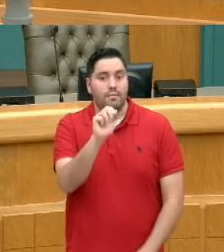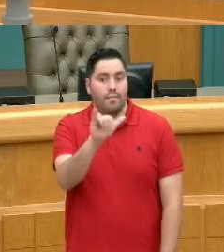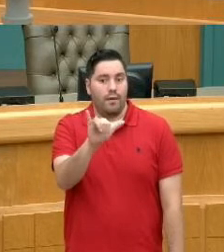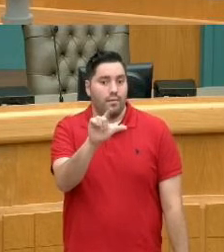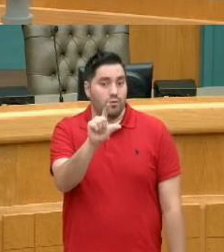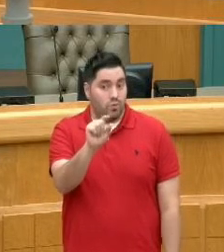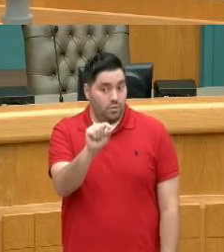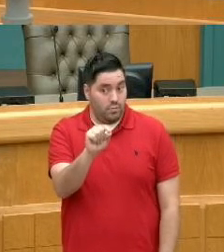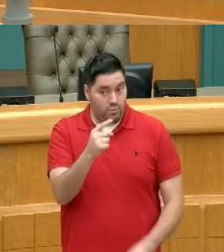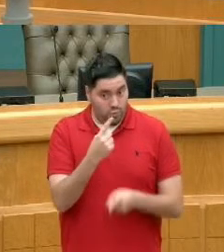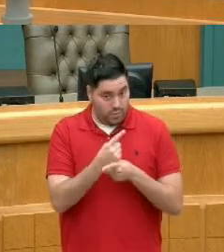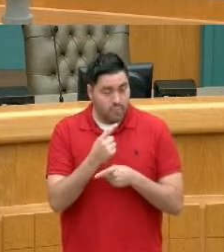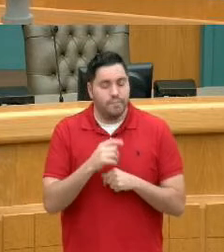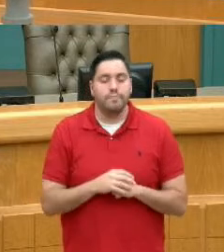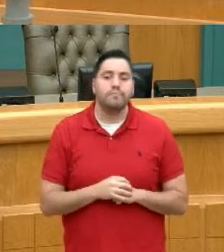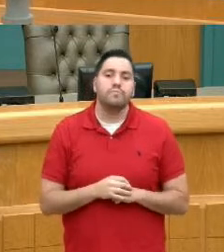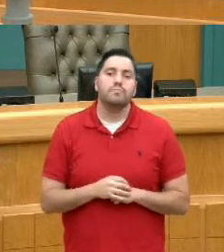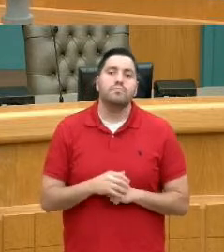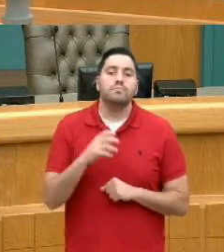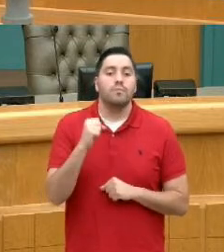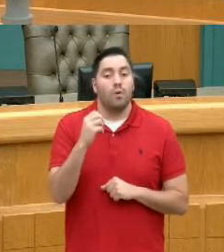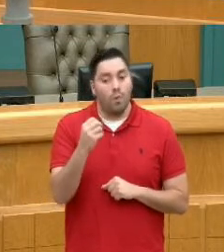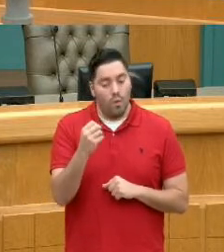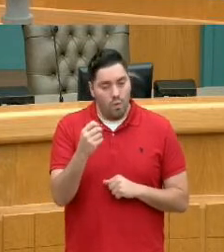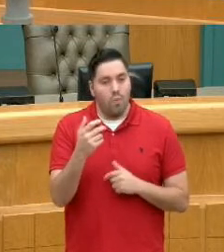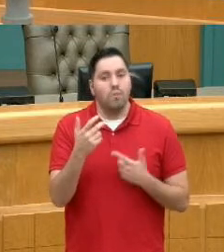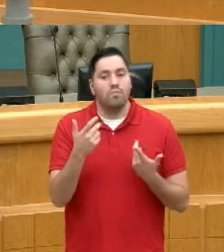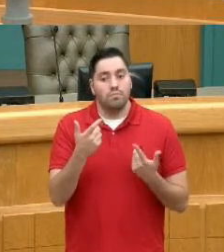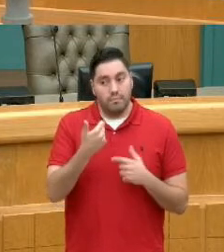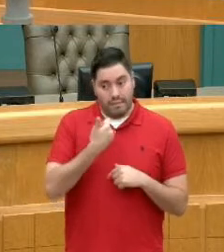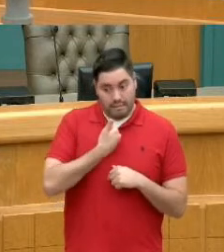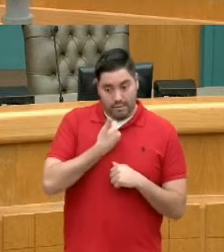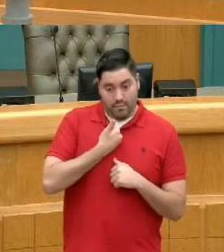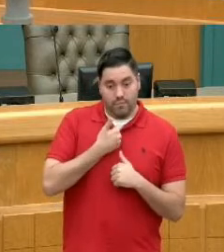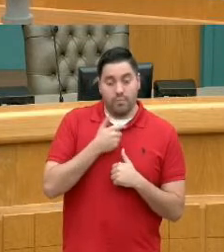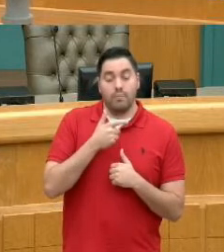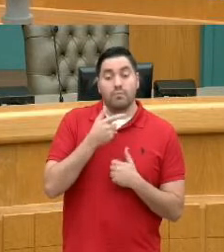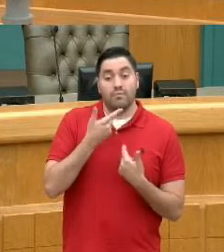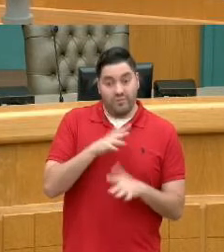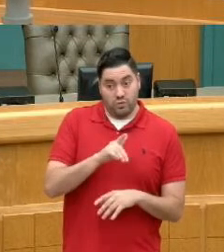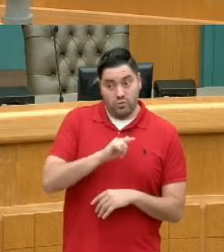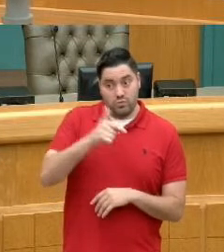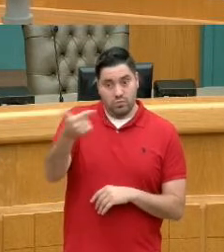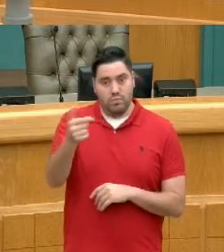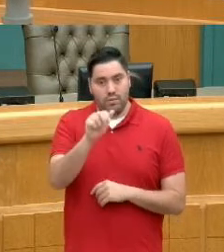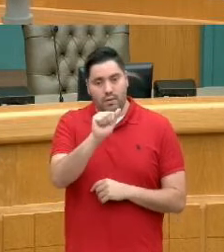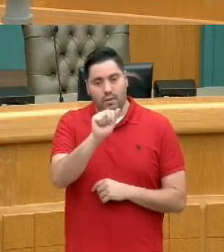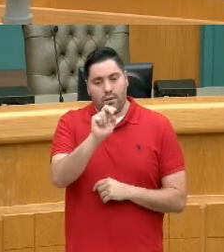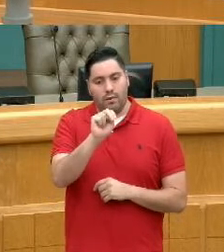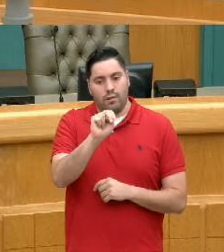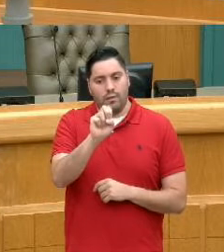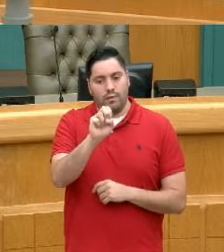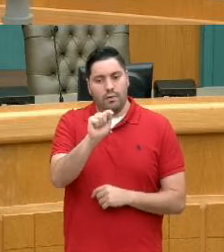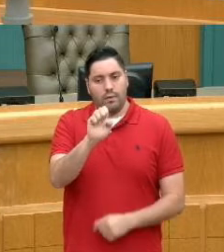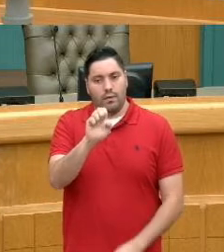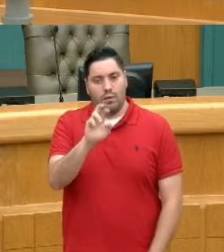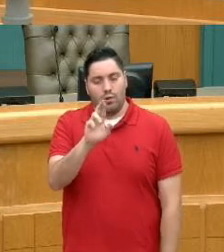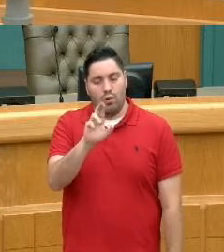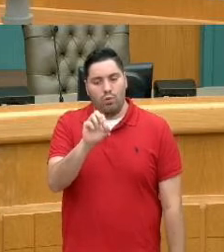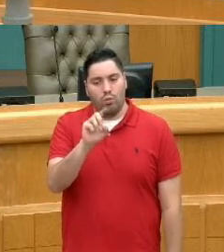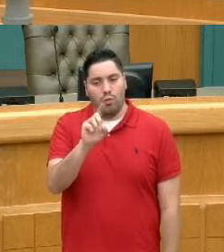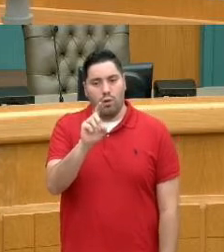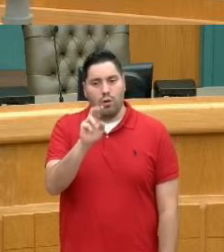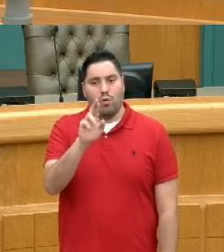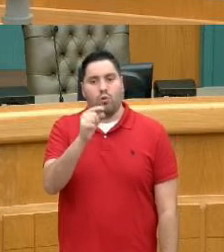of May. So it will be just myself, and then Annette Rodriguez will be speaking as well today. Today I'm going to do